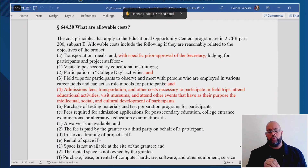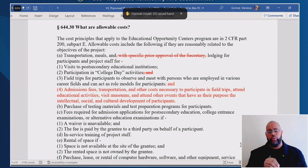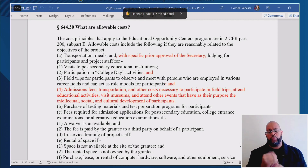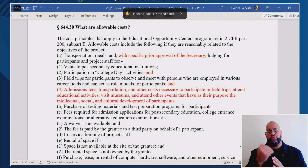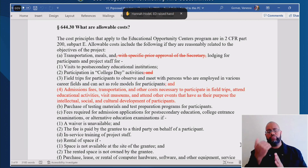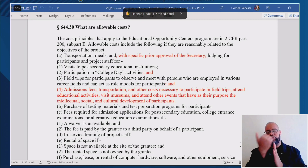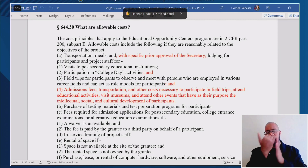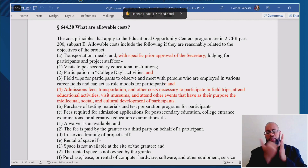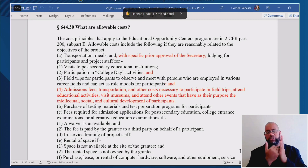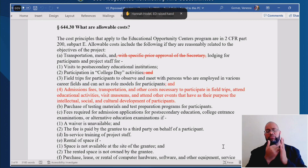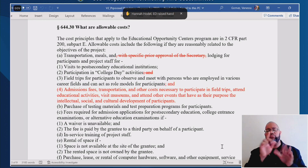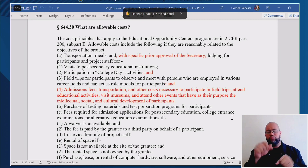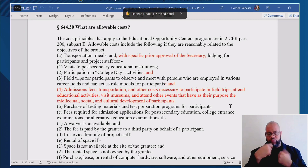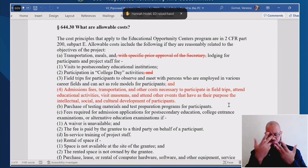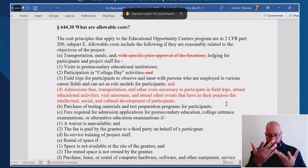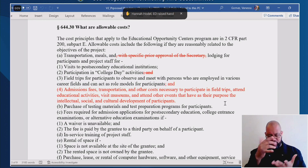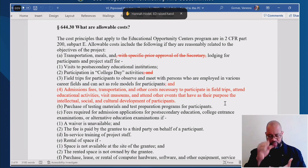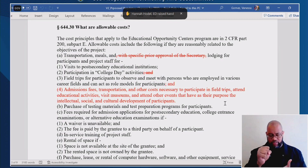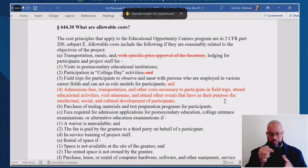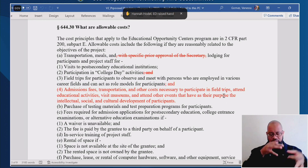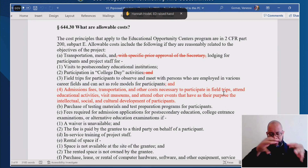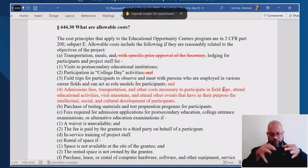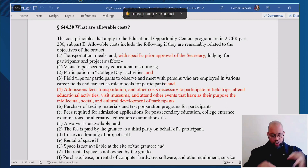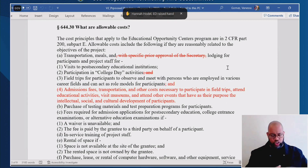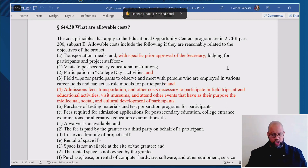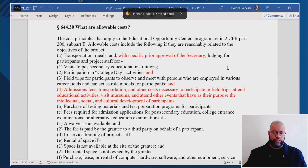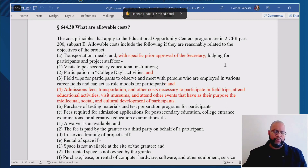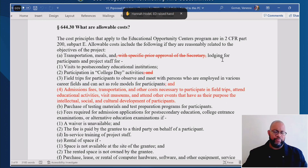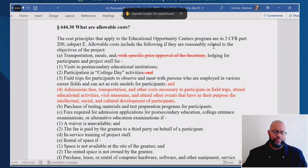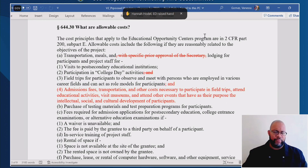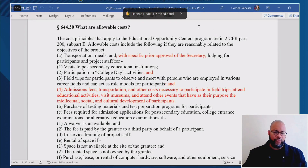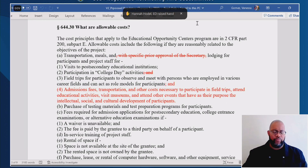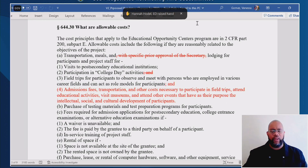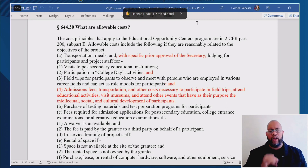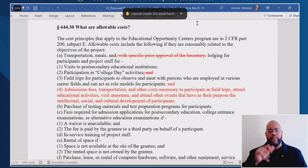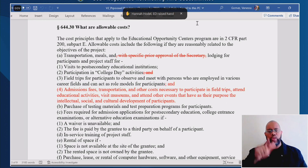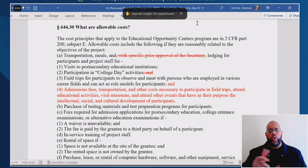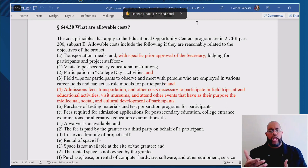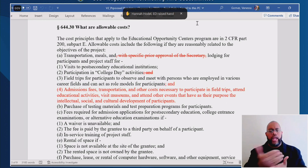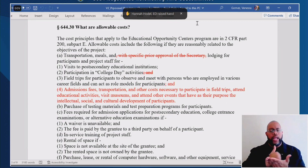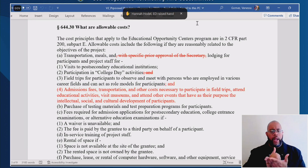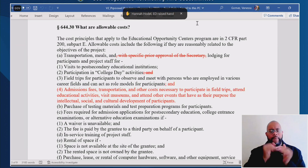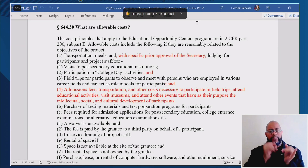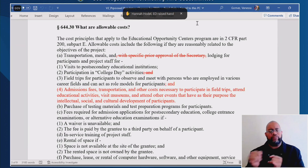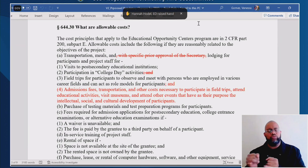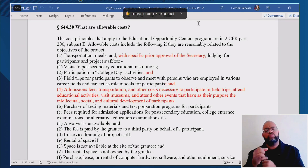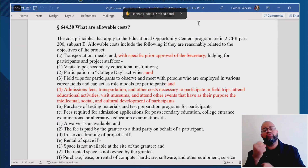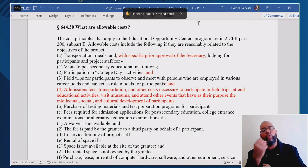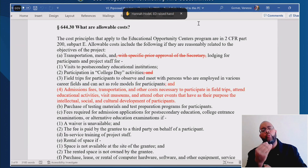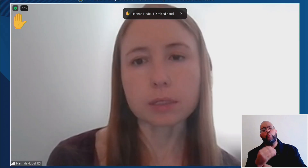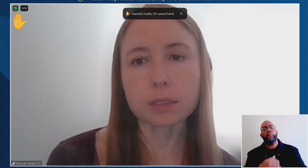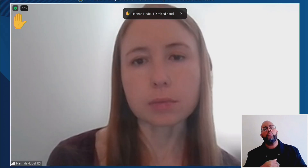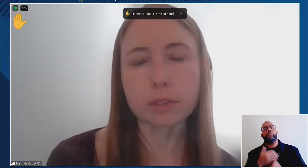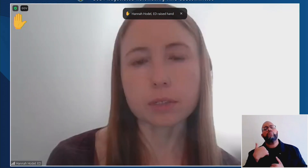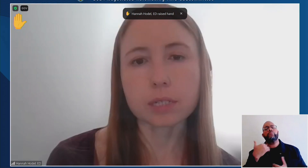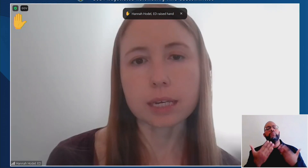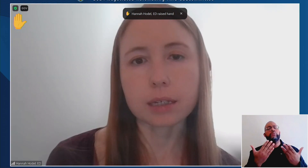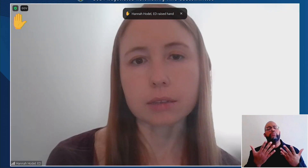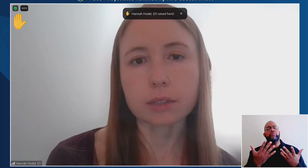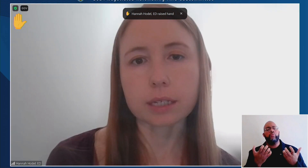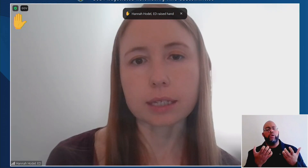does provide a definition of low-income individual, and so you might want